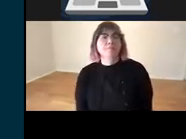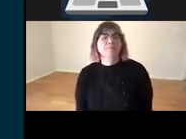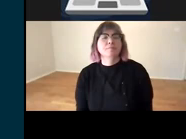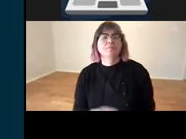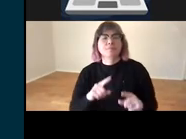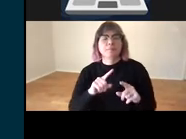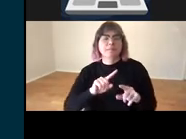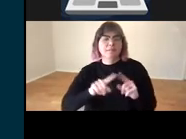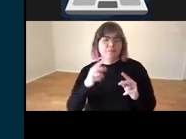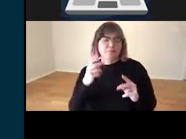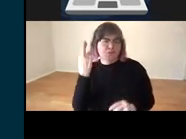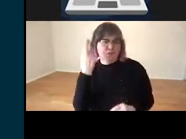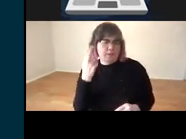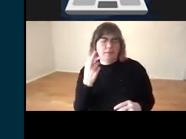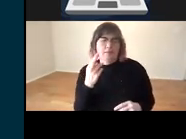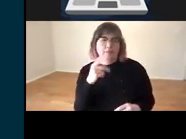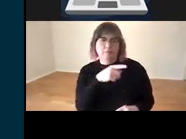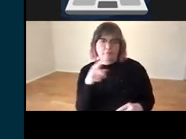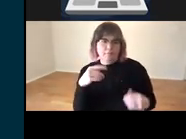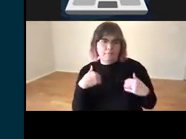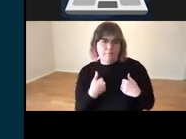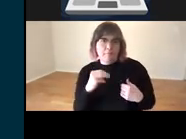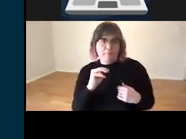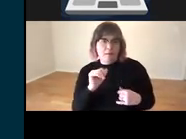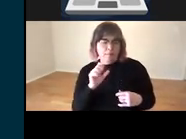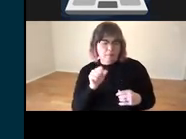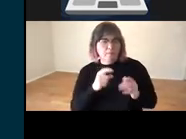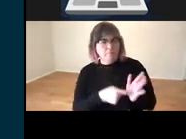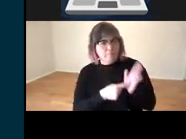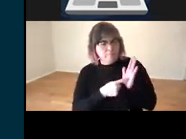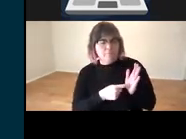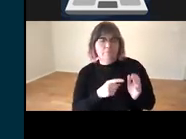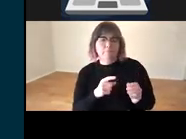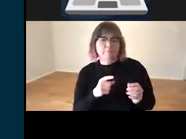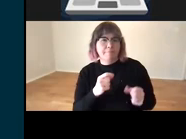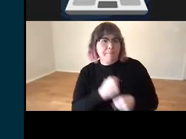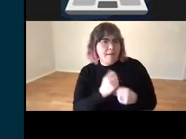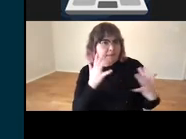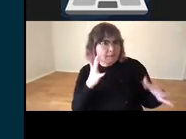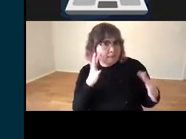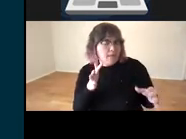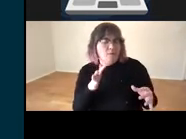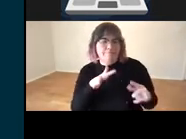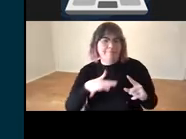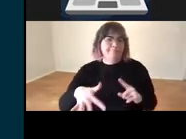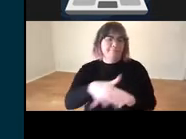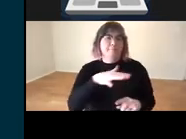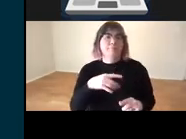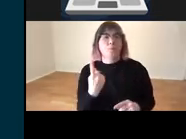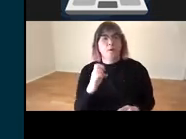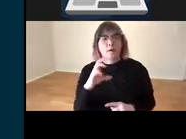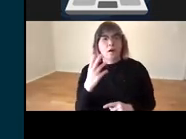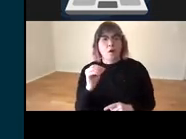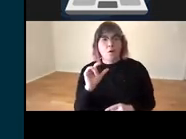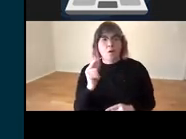different reasons why these marine mammals need to be able to, produce sound in the environment. And so one is